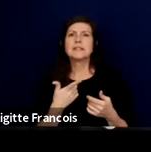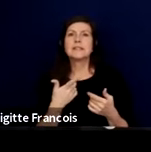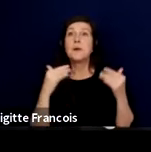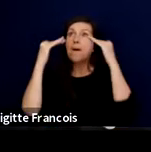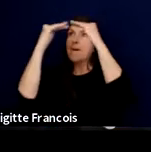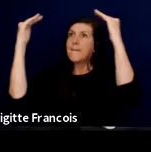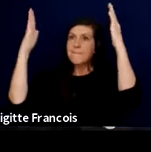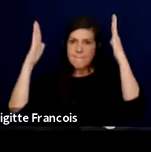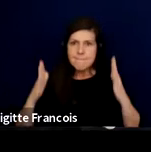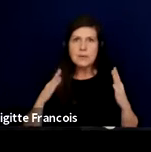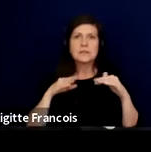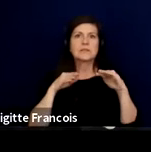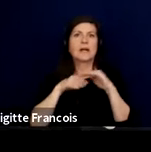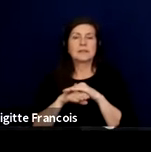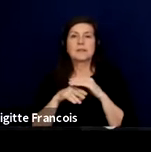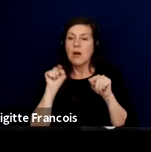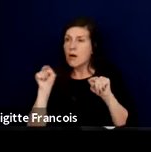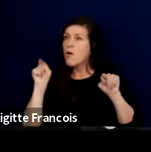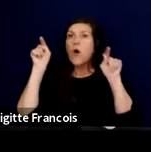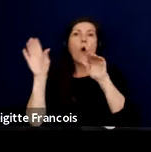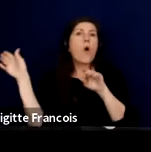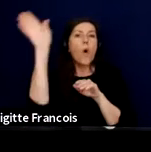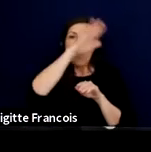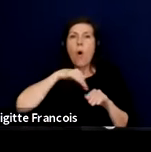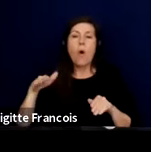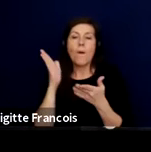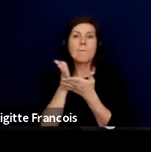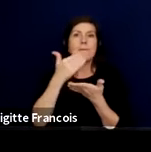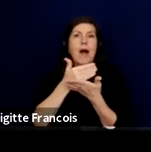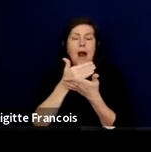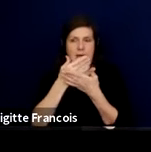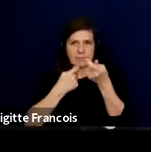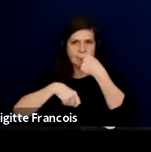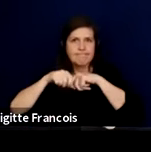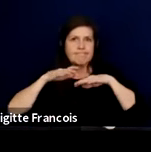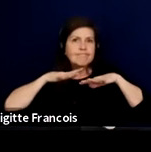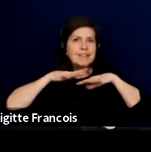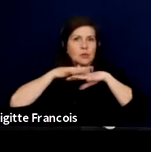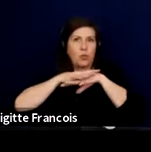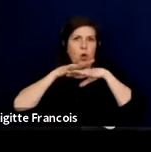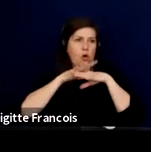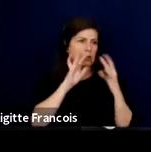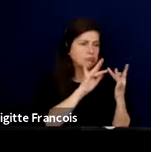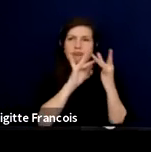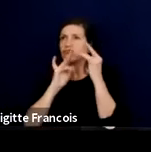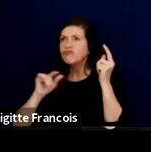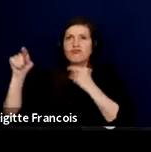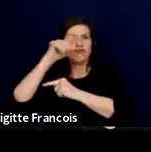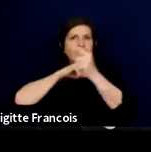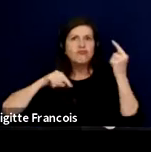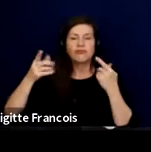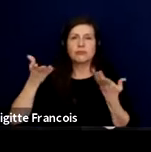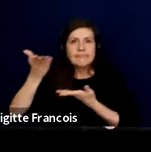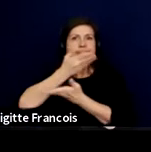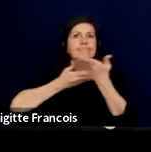buildings and stuff, we all work together. We have made a network where we all together try to have